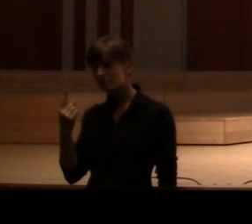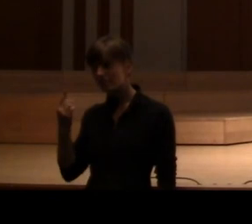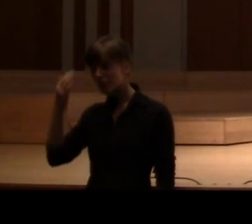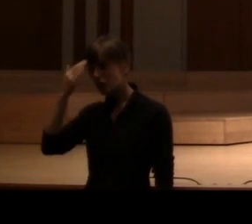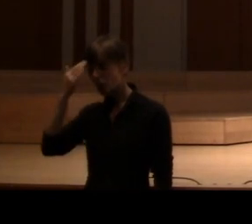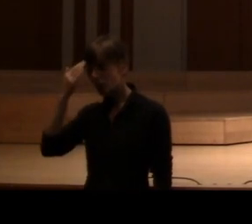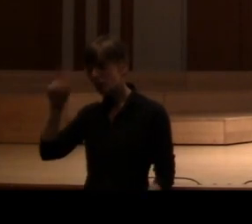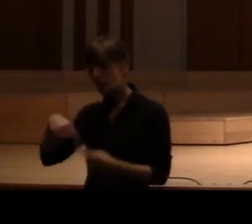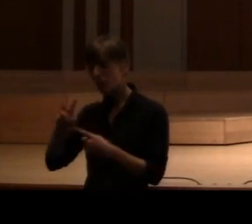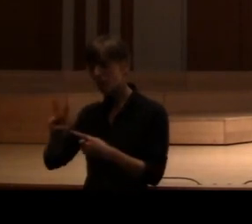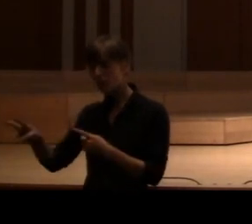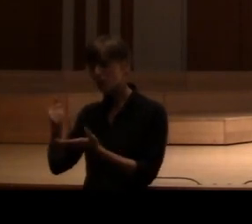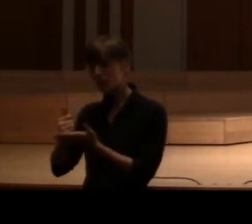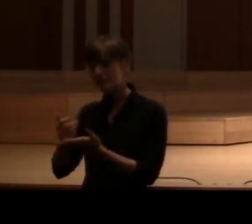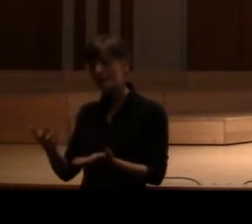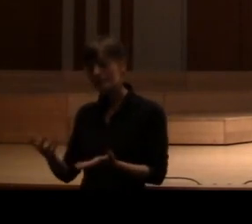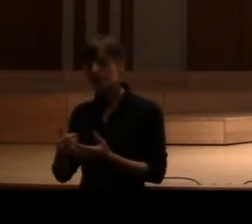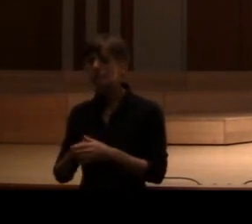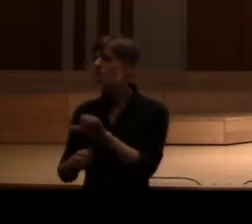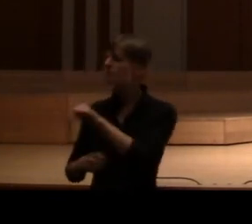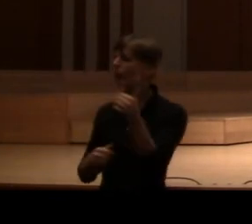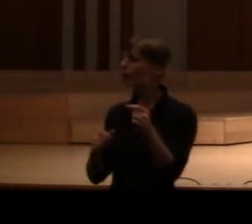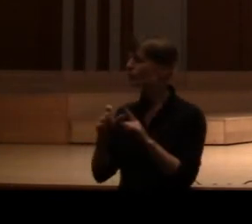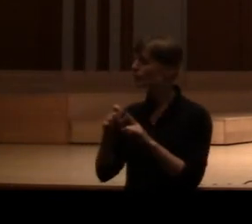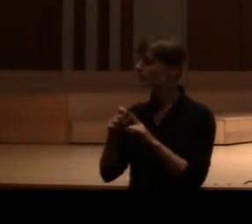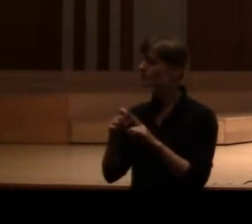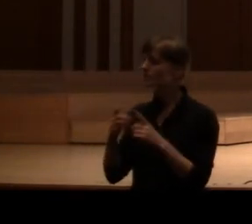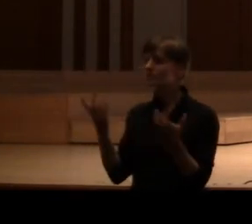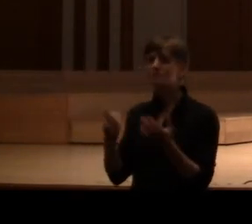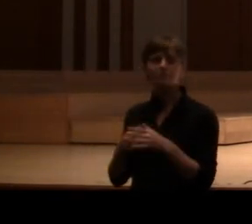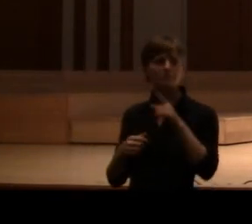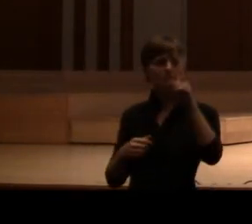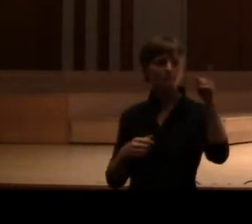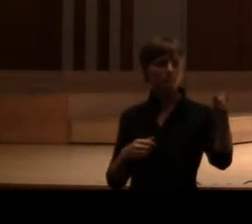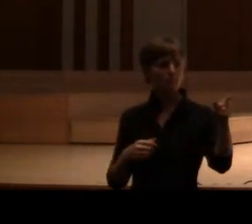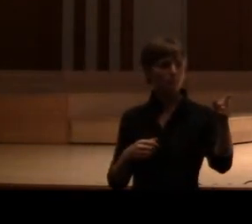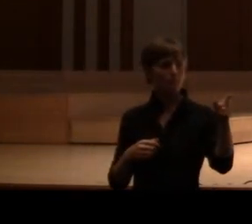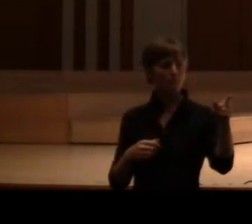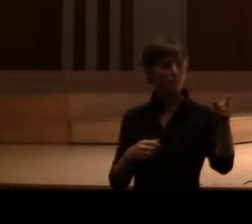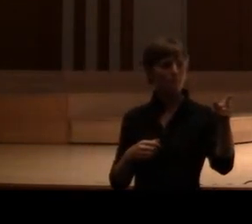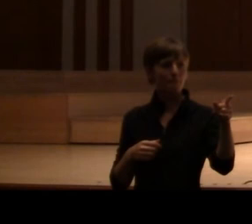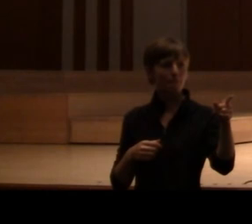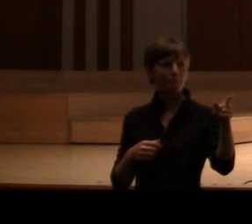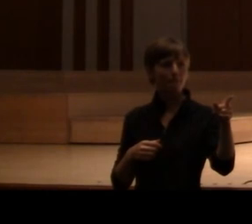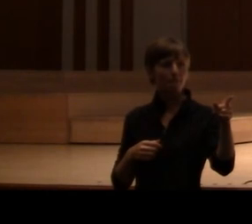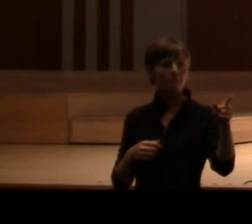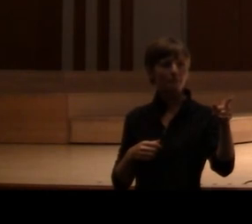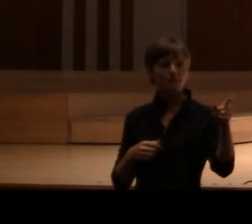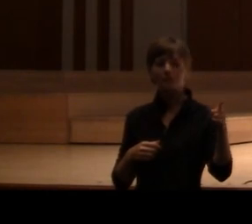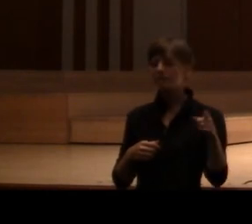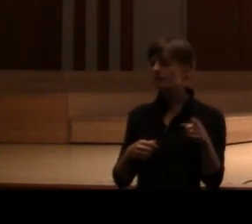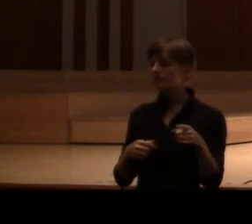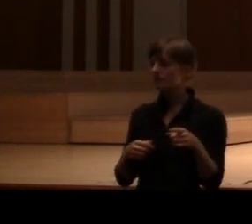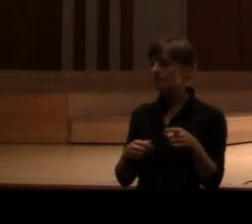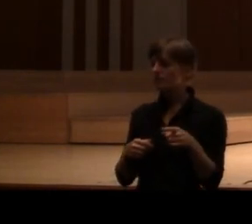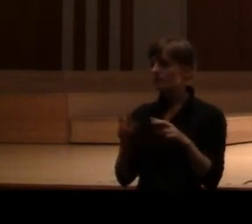that. Anything else? Probably true. Like what I miss out on. Anticipatory.